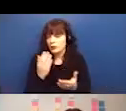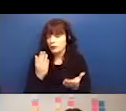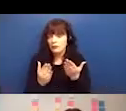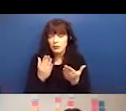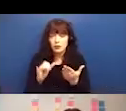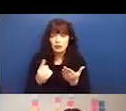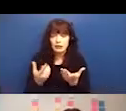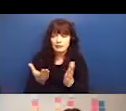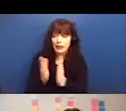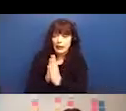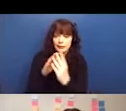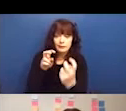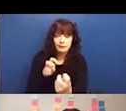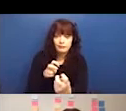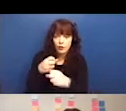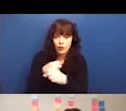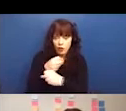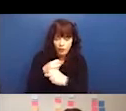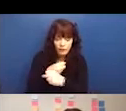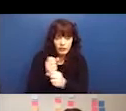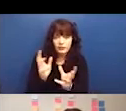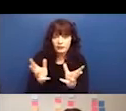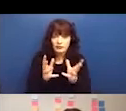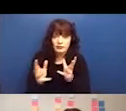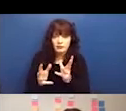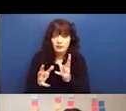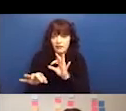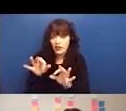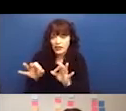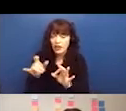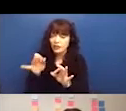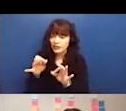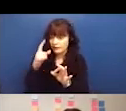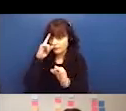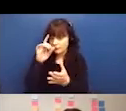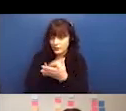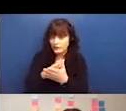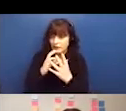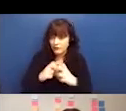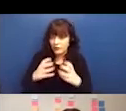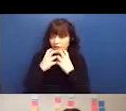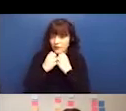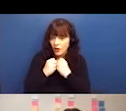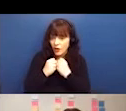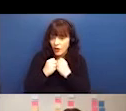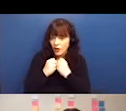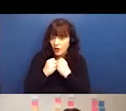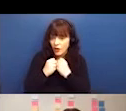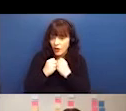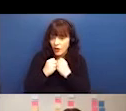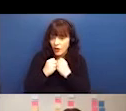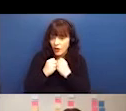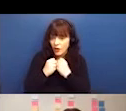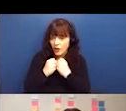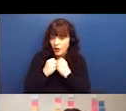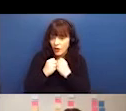coffee, and start finding out if they share similar values with you. What ties my